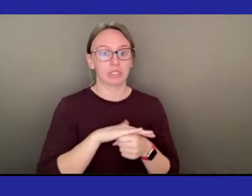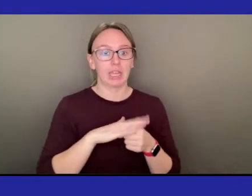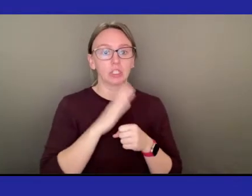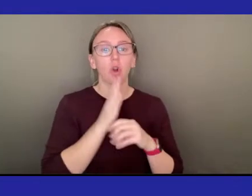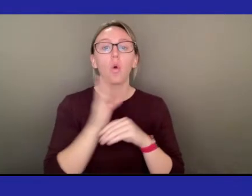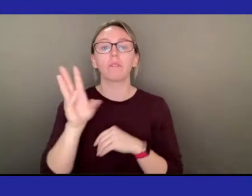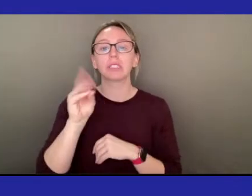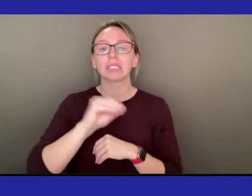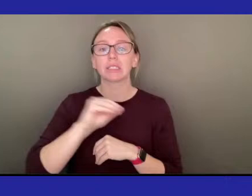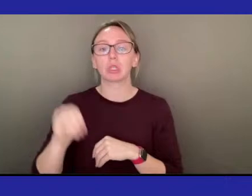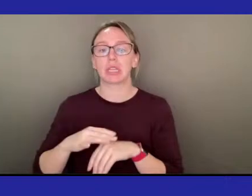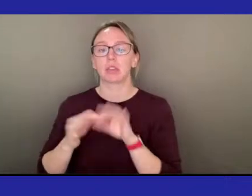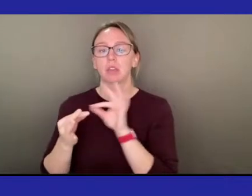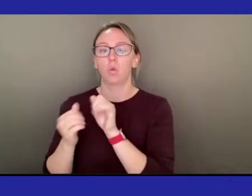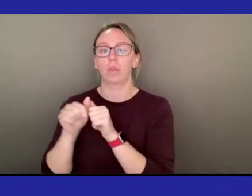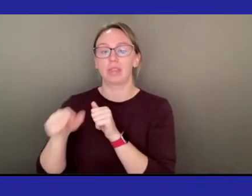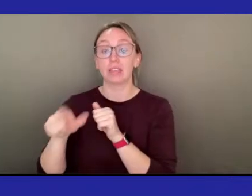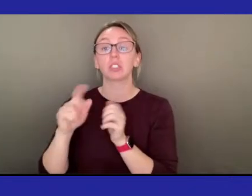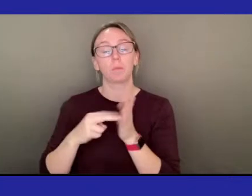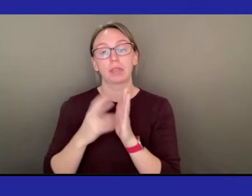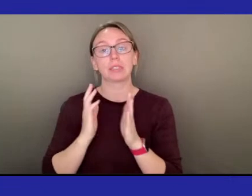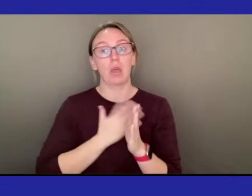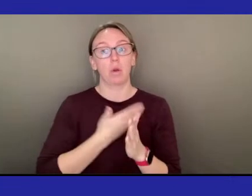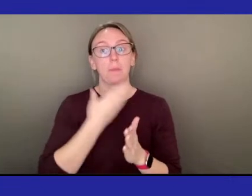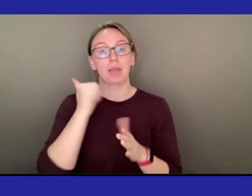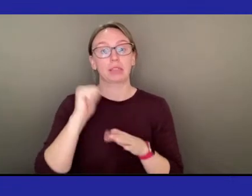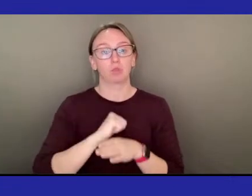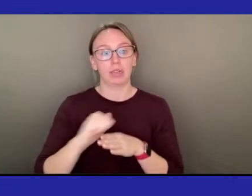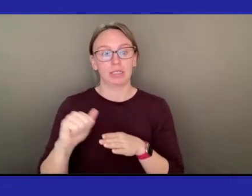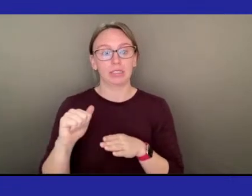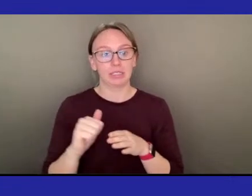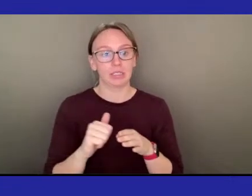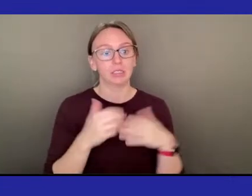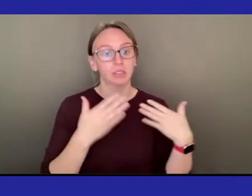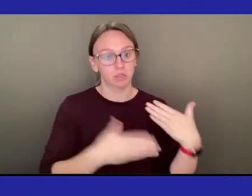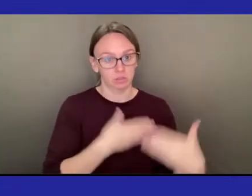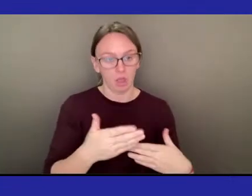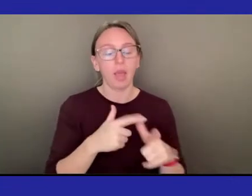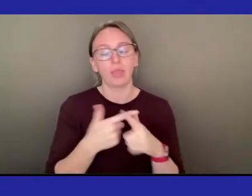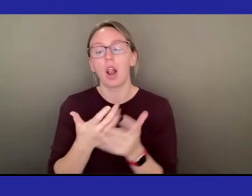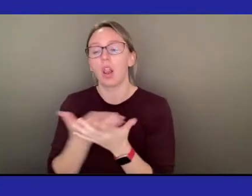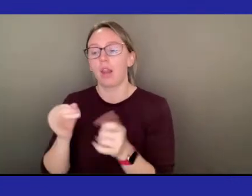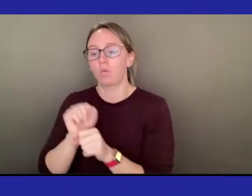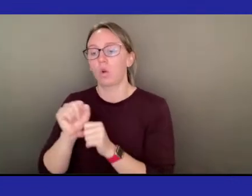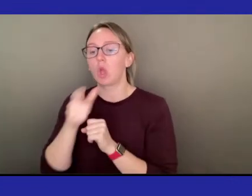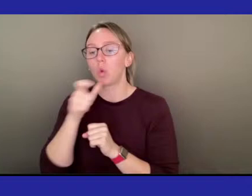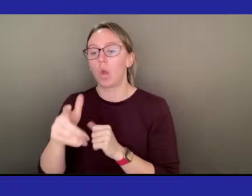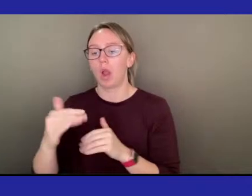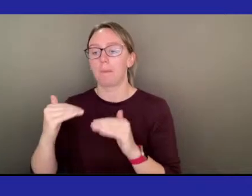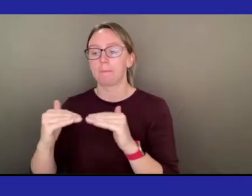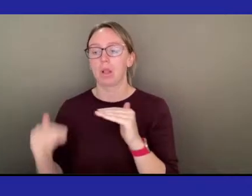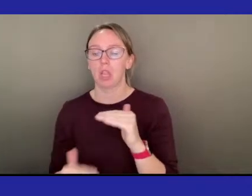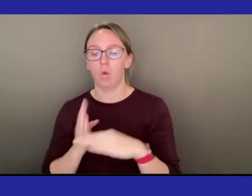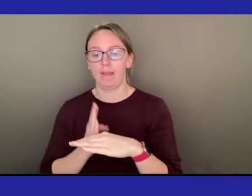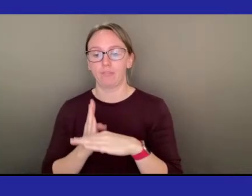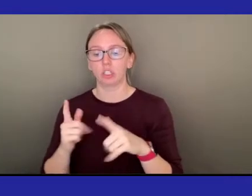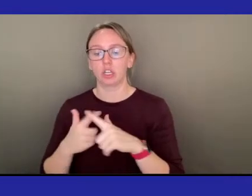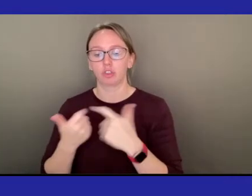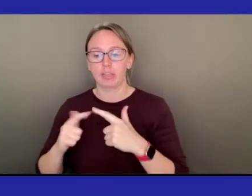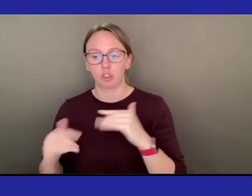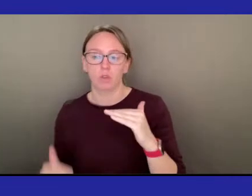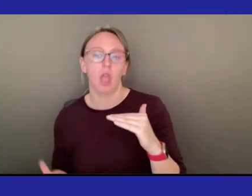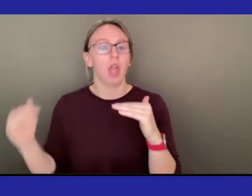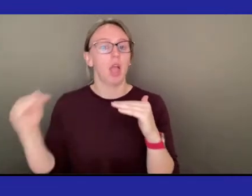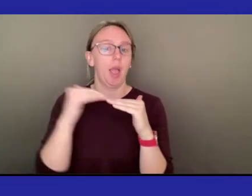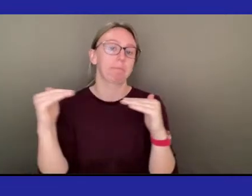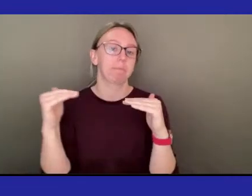practices and a lot of work with those who are below the average and moving them up. And so that was the big jump there.